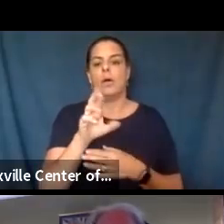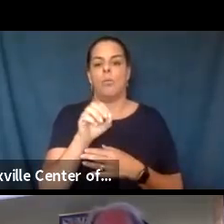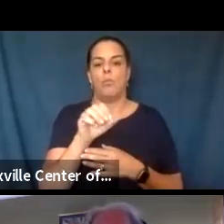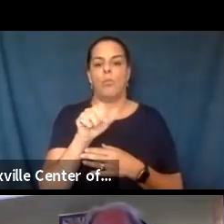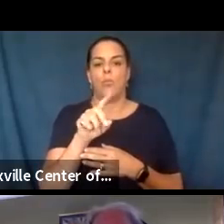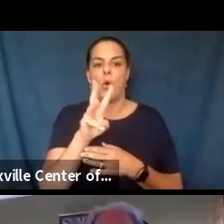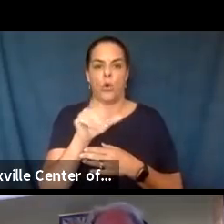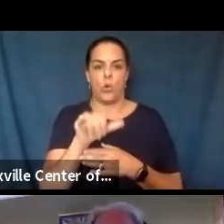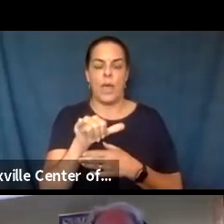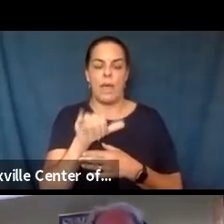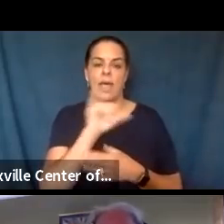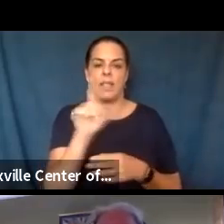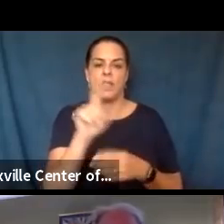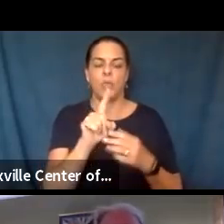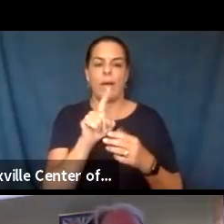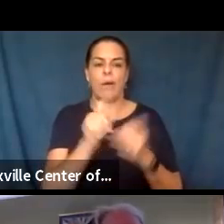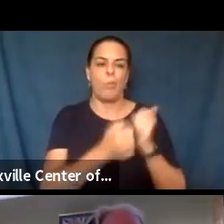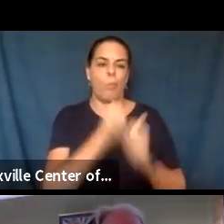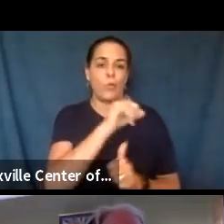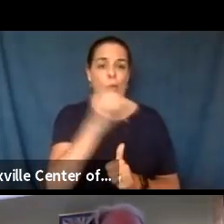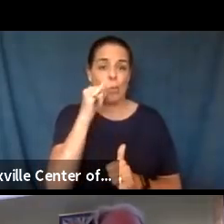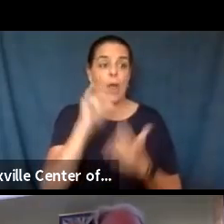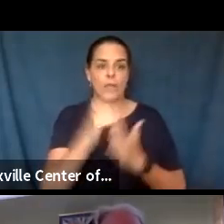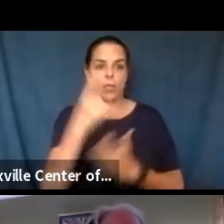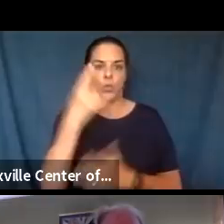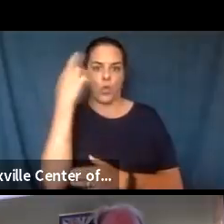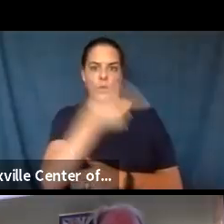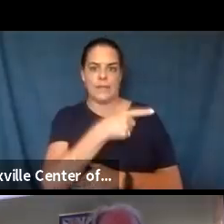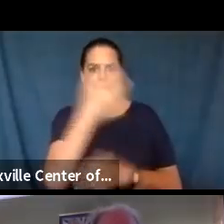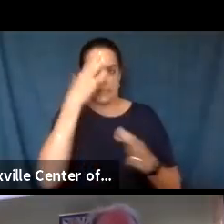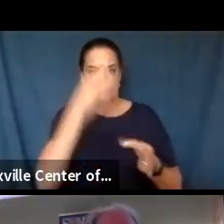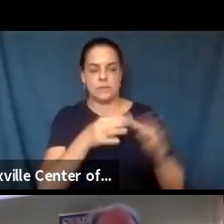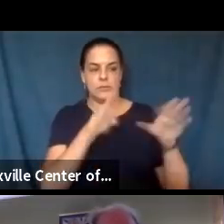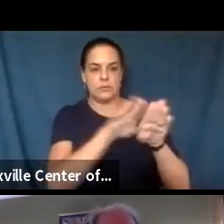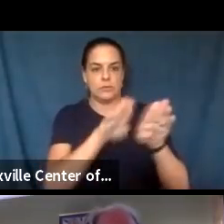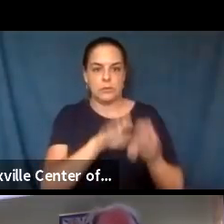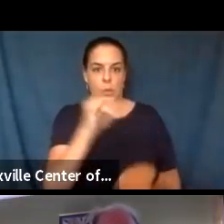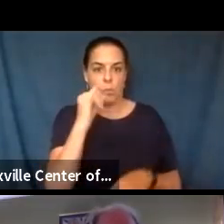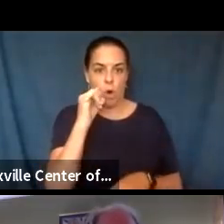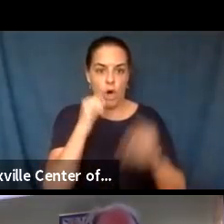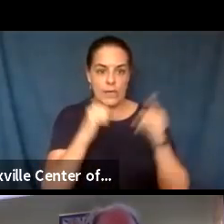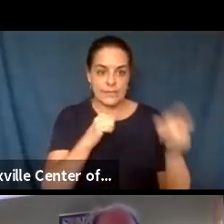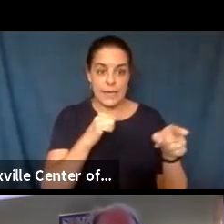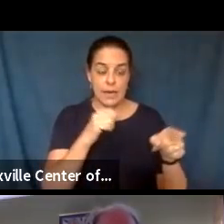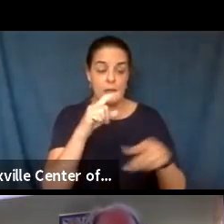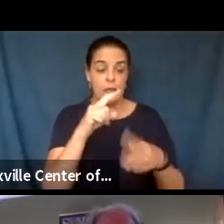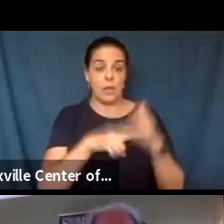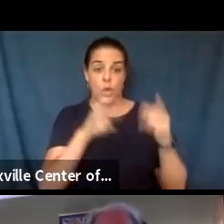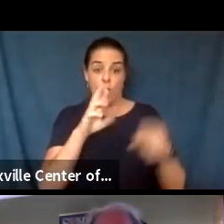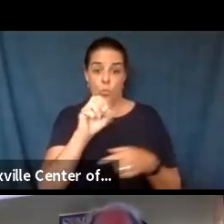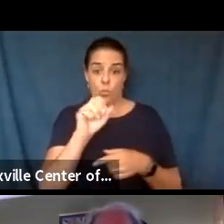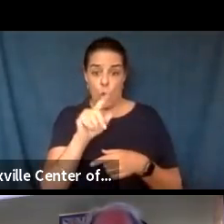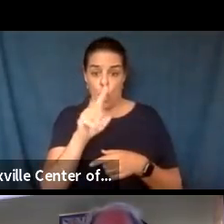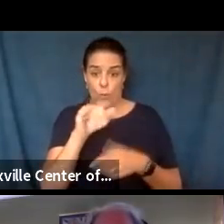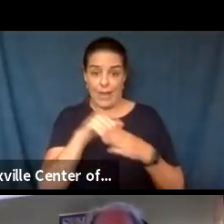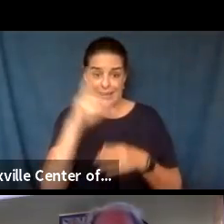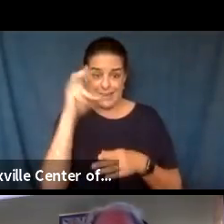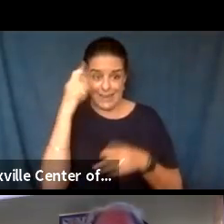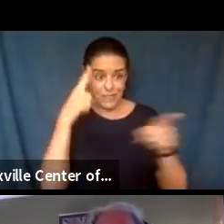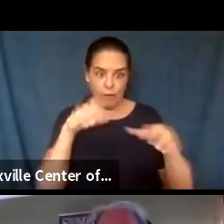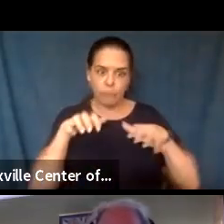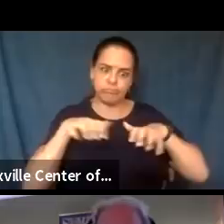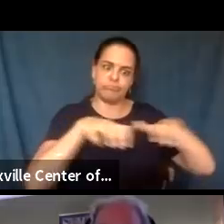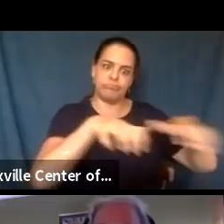that's one of the reasons they made their decision to shut down bars, because that's what's on Broadway in Nashville, a bunch of bars.